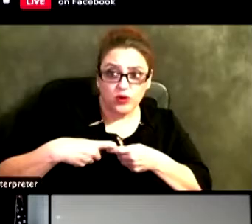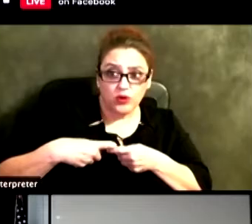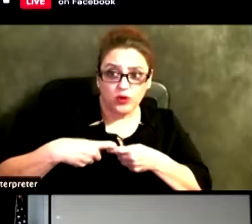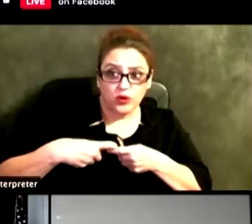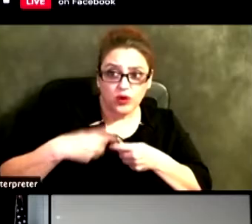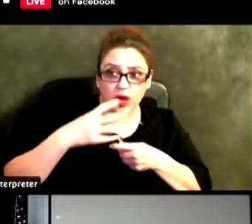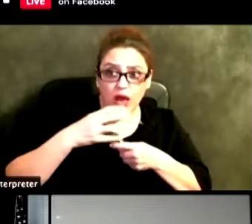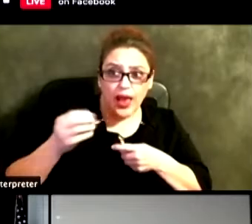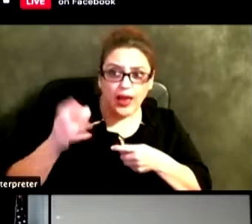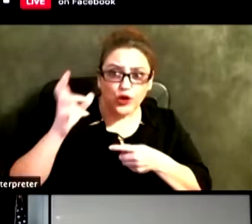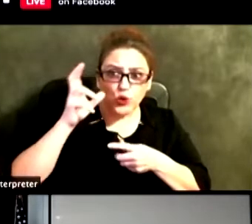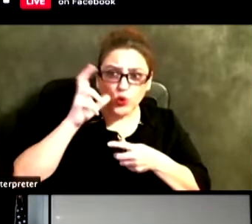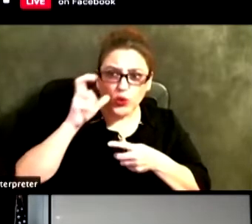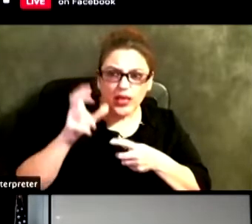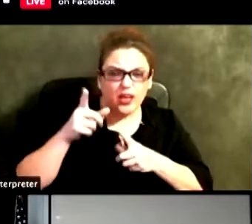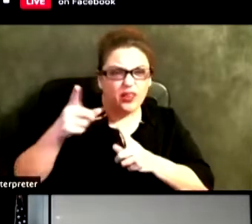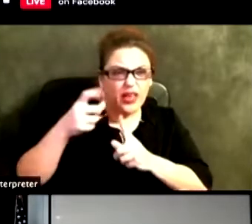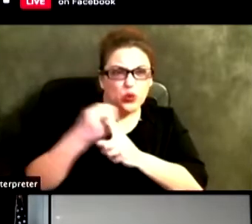the news, and